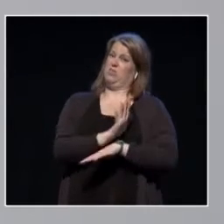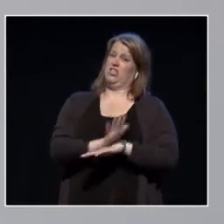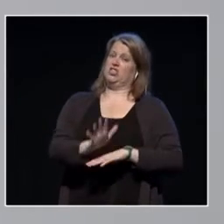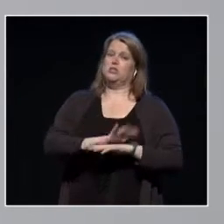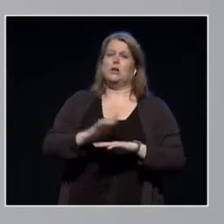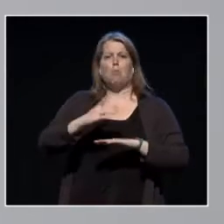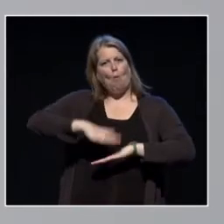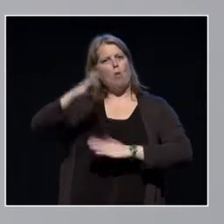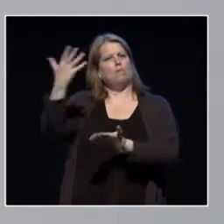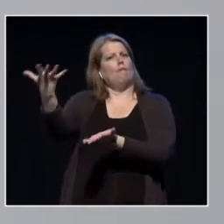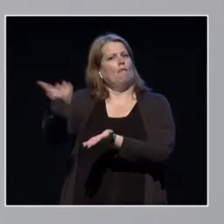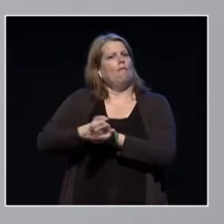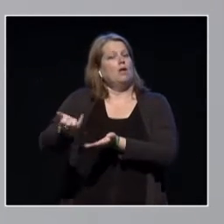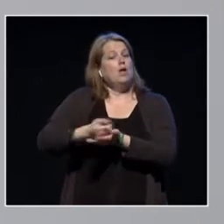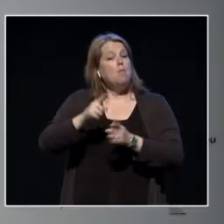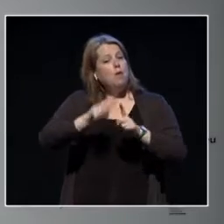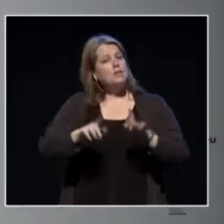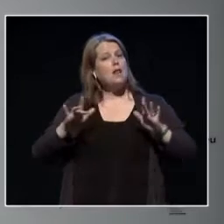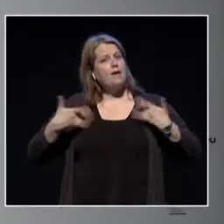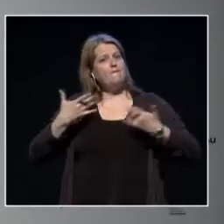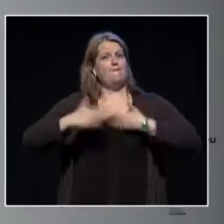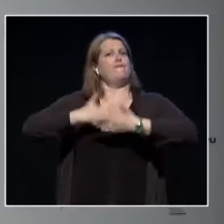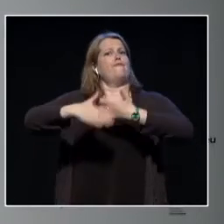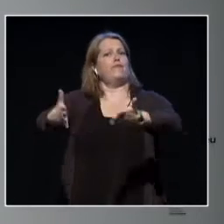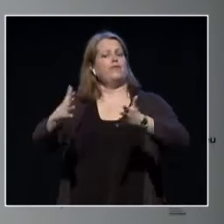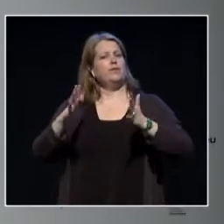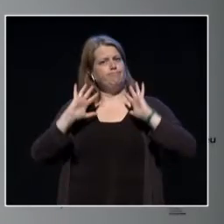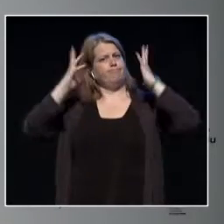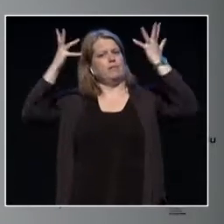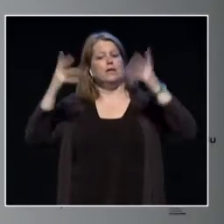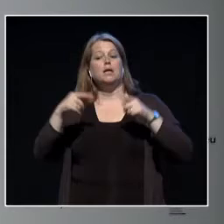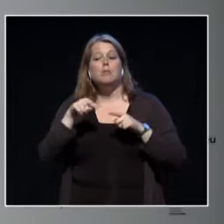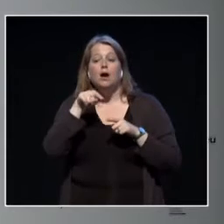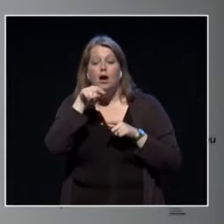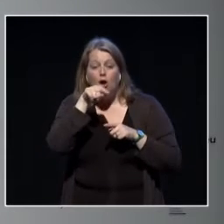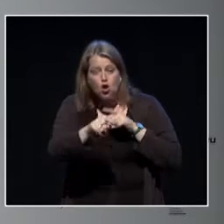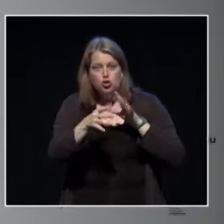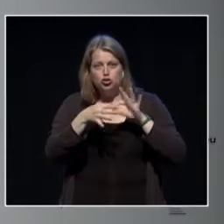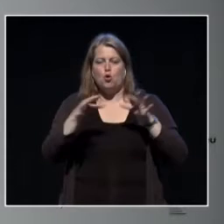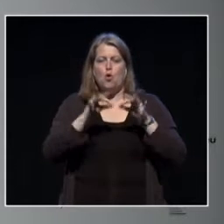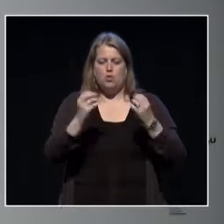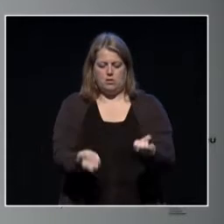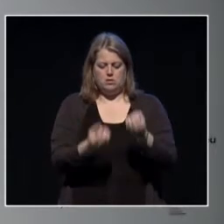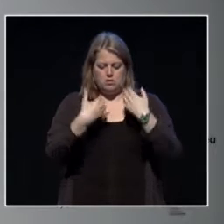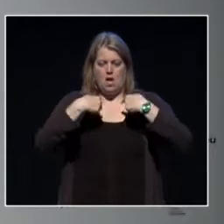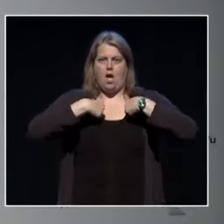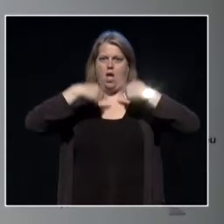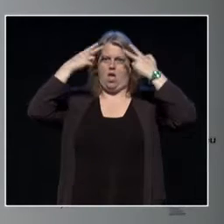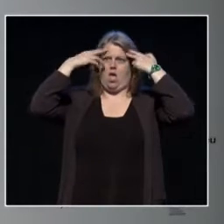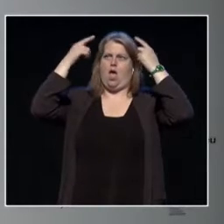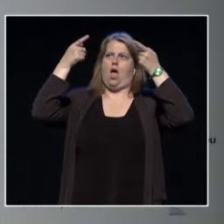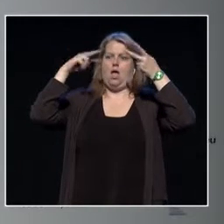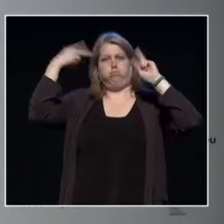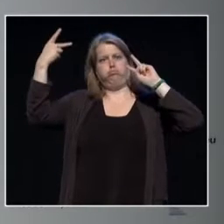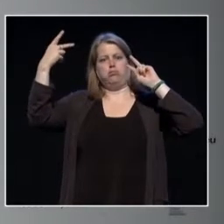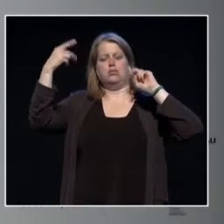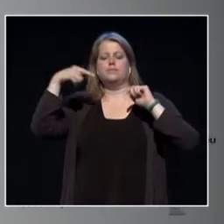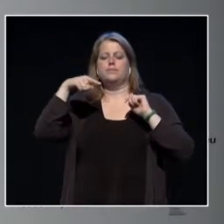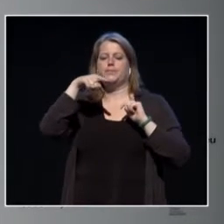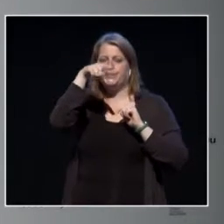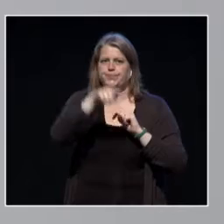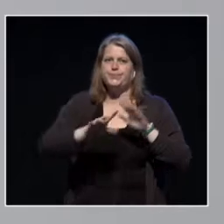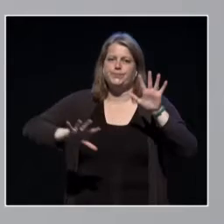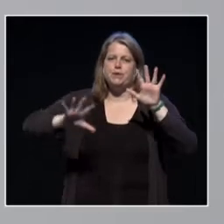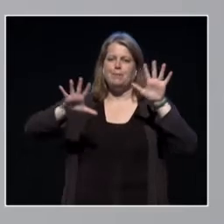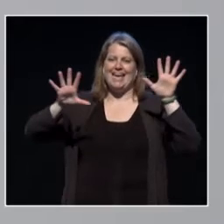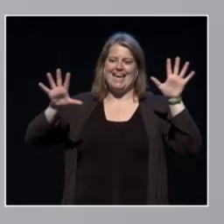a safer life. But then I got to know a different story through her eyes, and that was the story of invisibility.